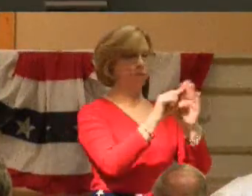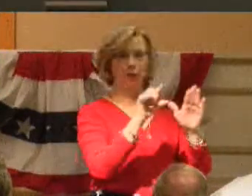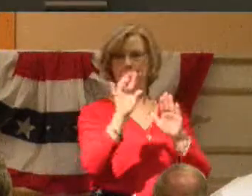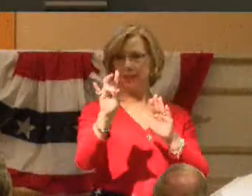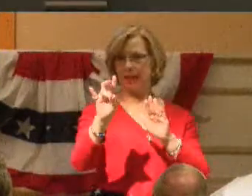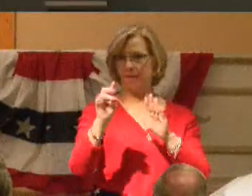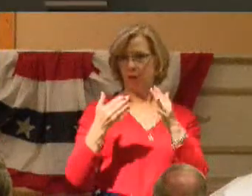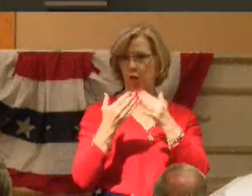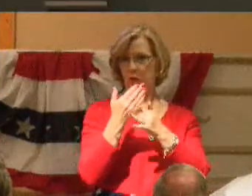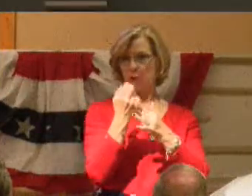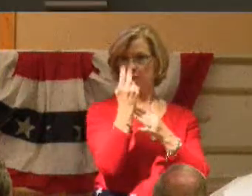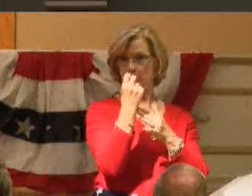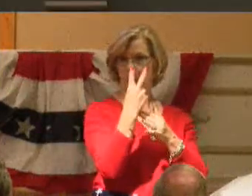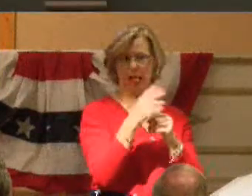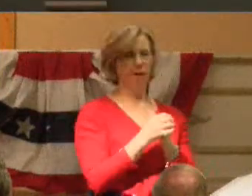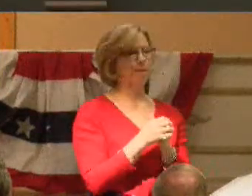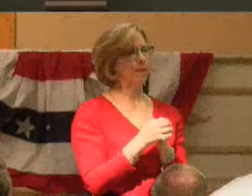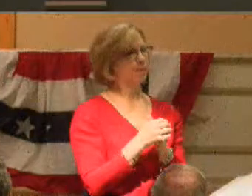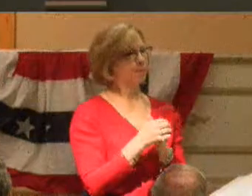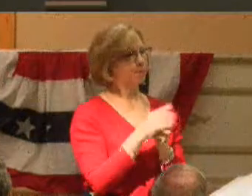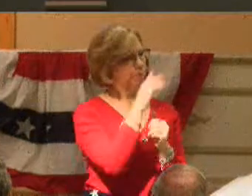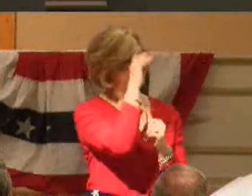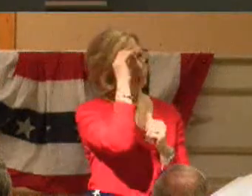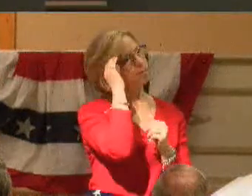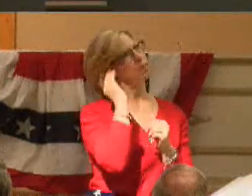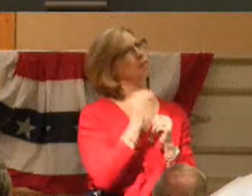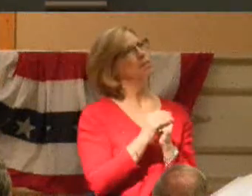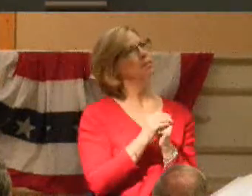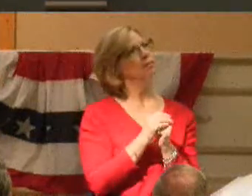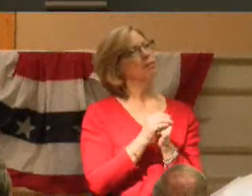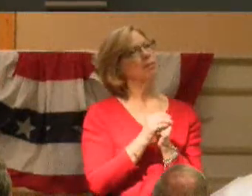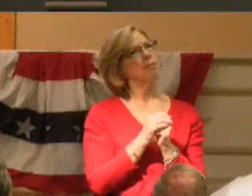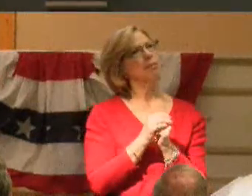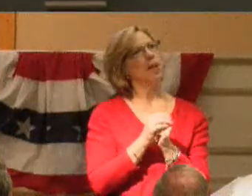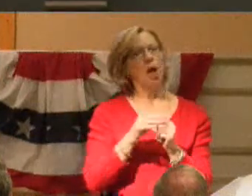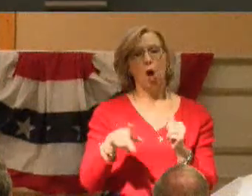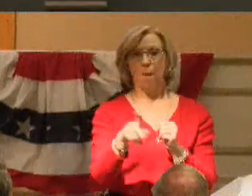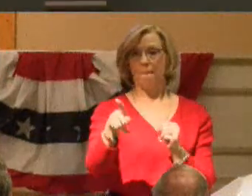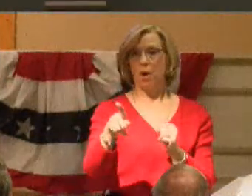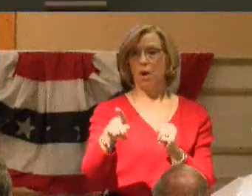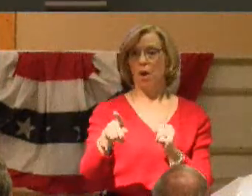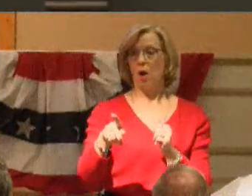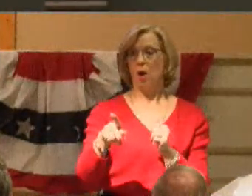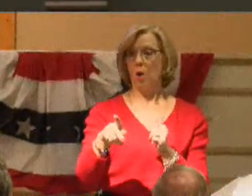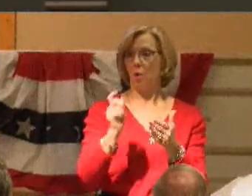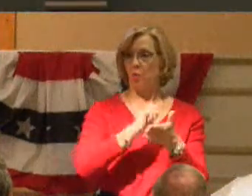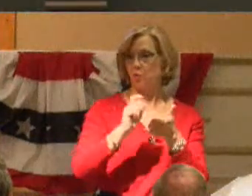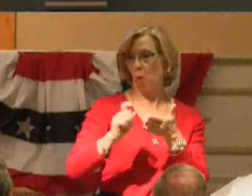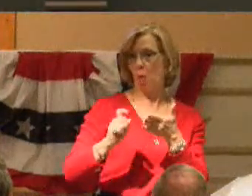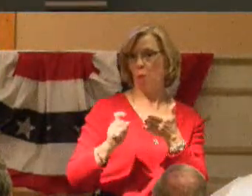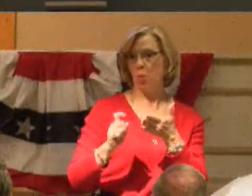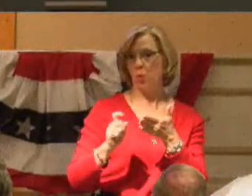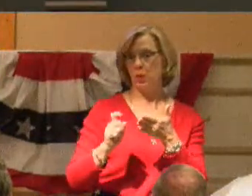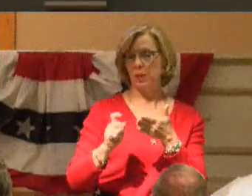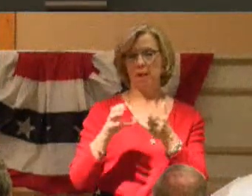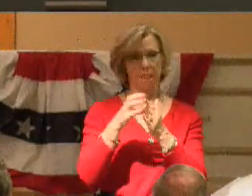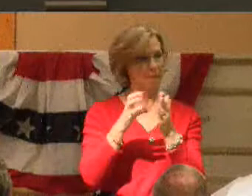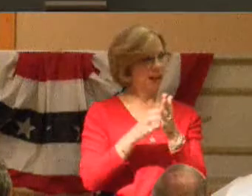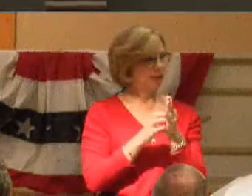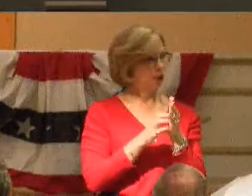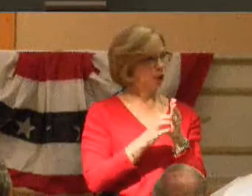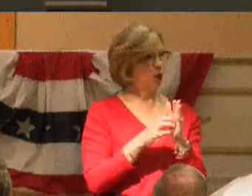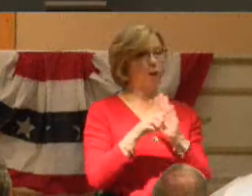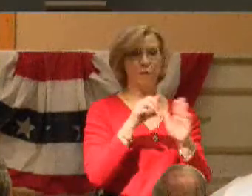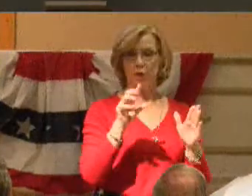12, just to introduce the passage to you. The Apostle Paul wrote these words to the Galatian church in verse 7, "You